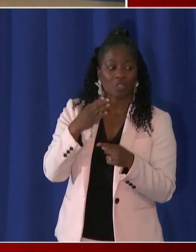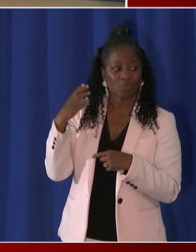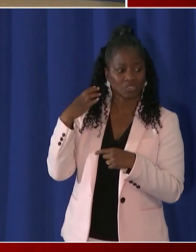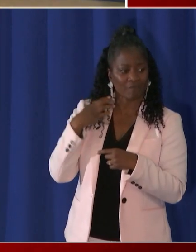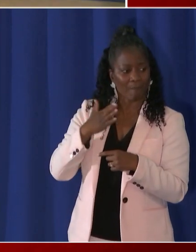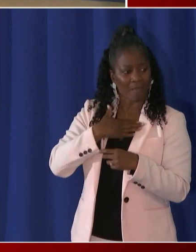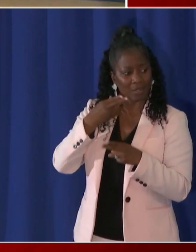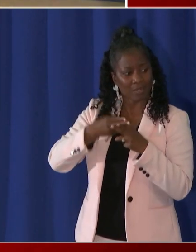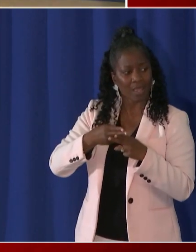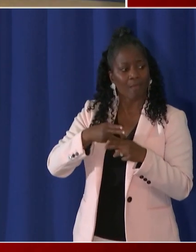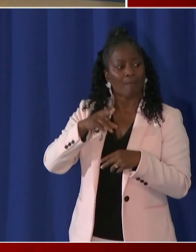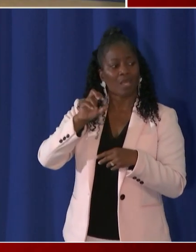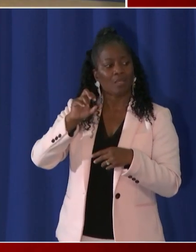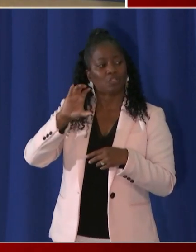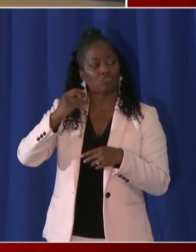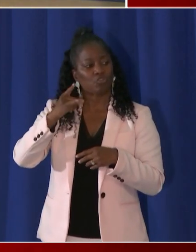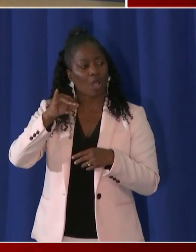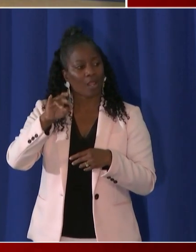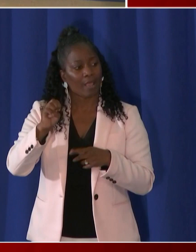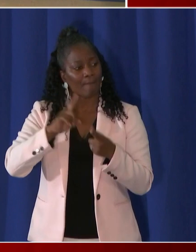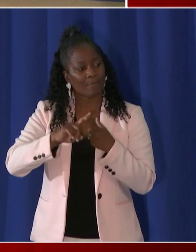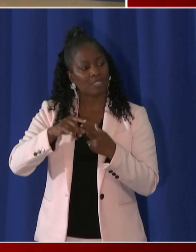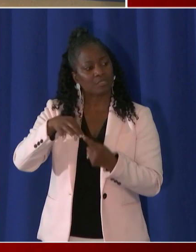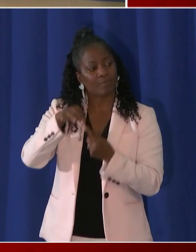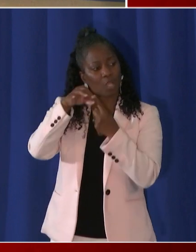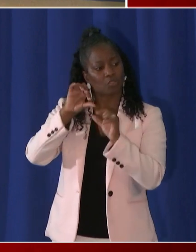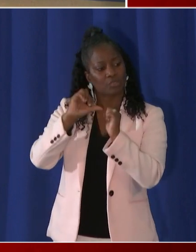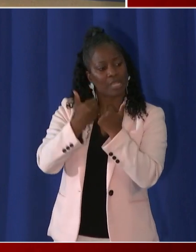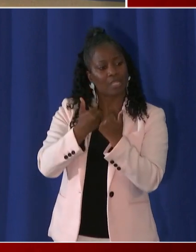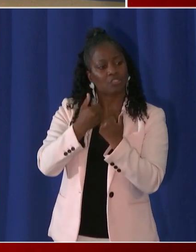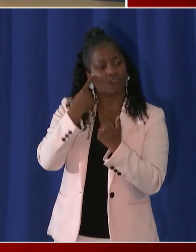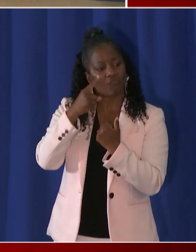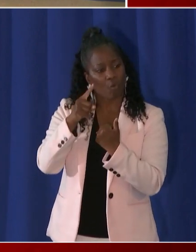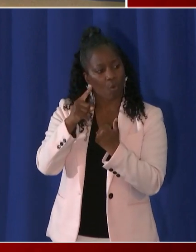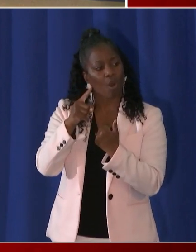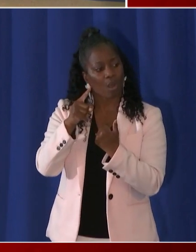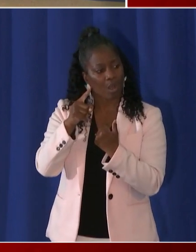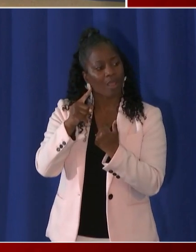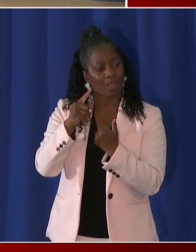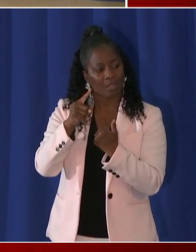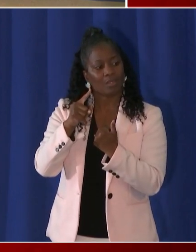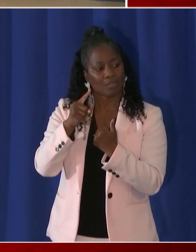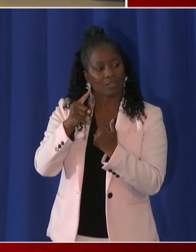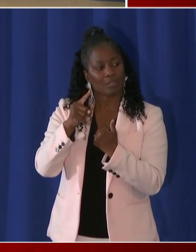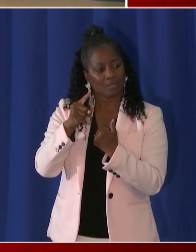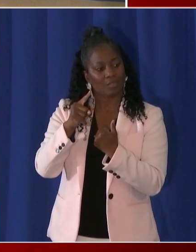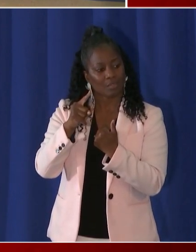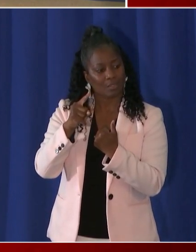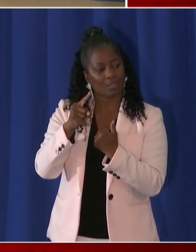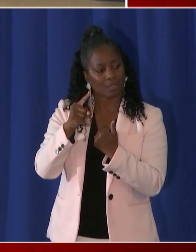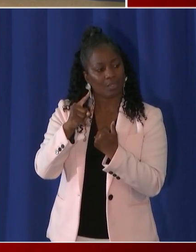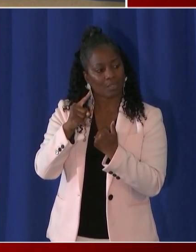Charlie Patterson. I'm the Special Agent in charge of the ATF Washington Field Division. Agent, your microphone, please. Yes, sir.